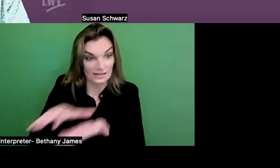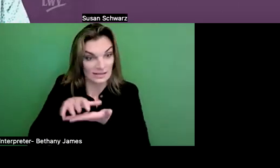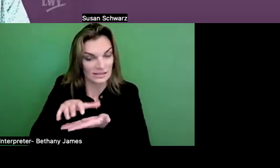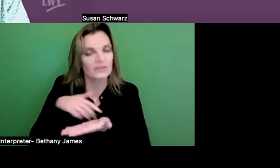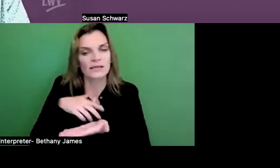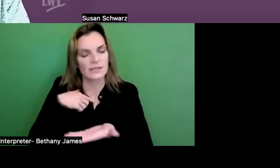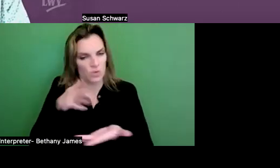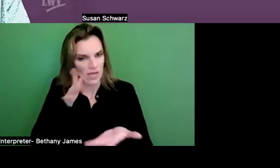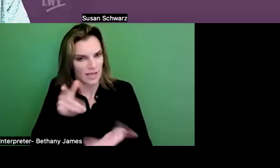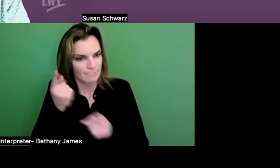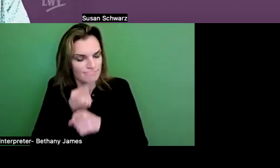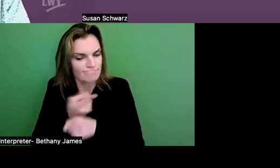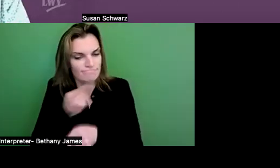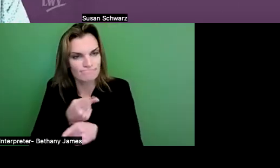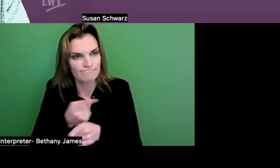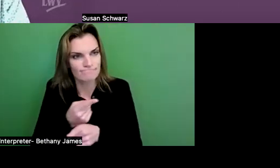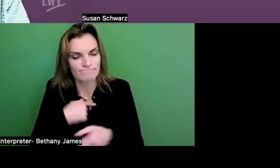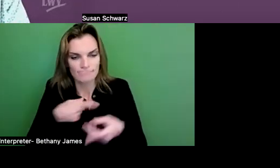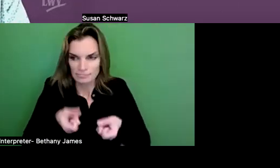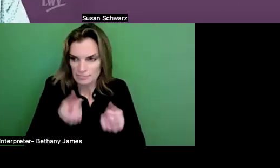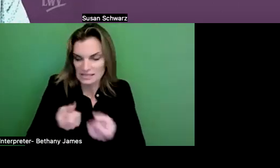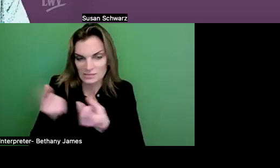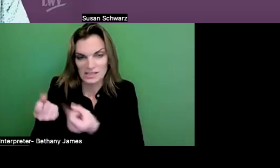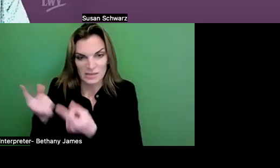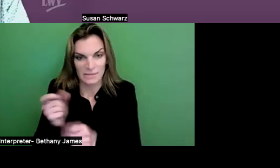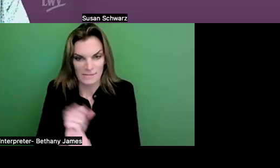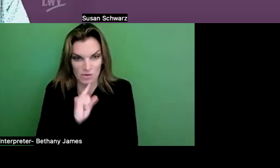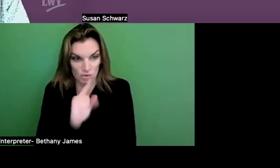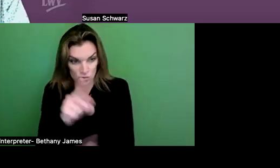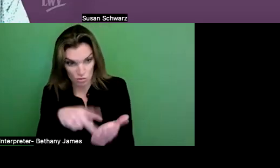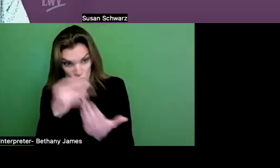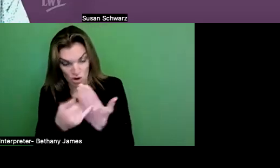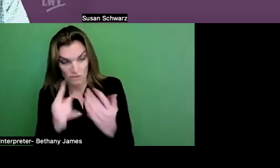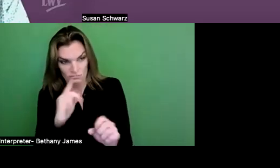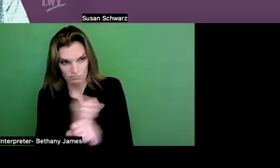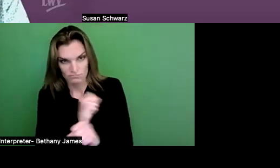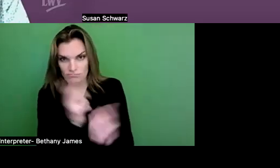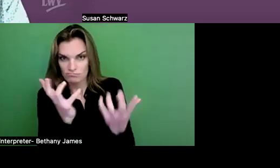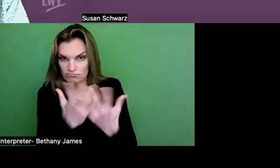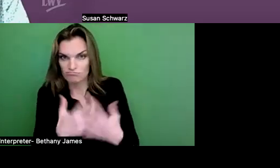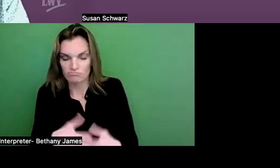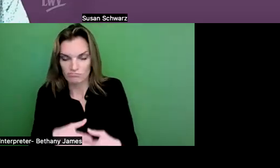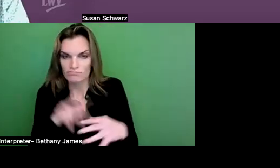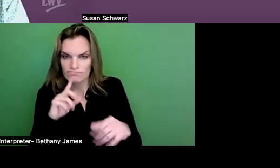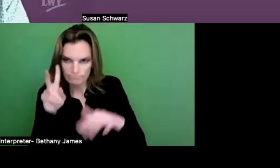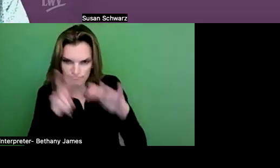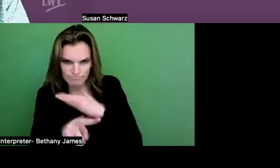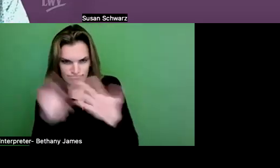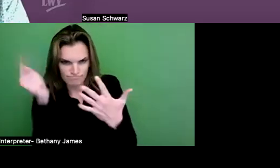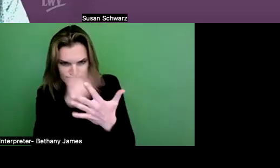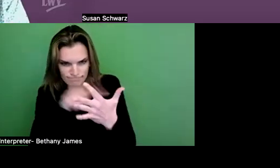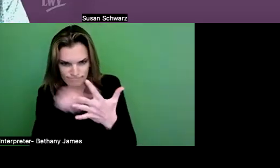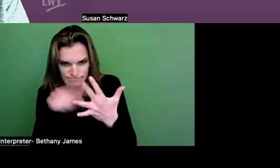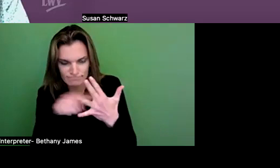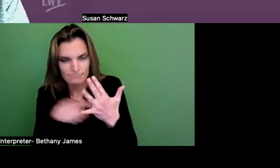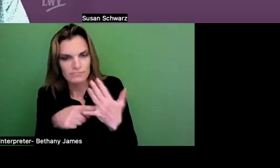spend on worthwhile projects, but that those projects are designed and carried to fruition with the forethought to prevent mistakes and